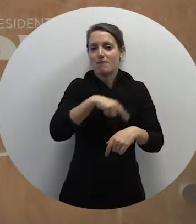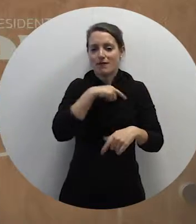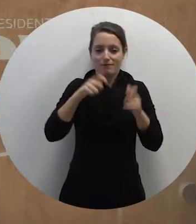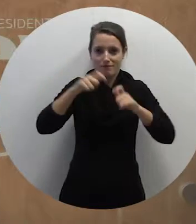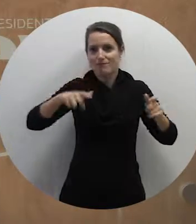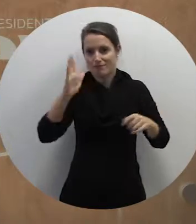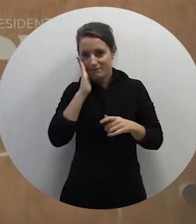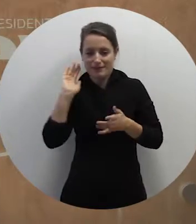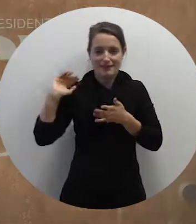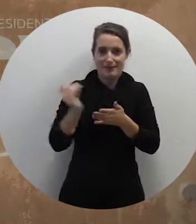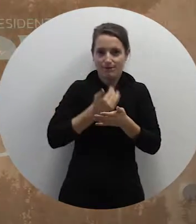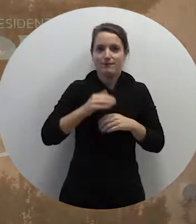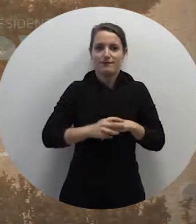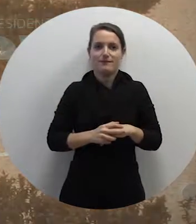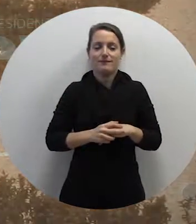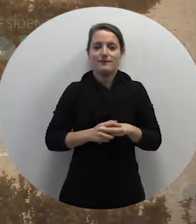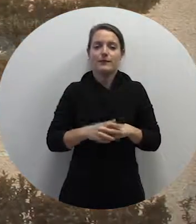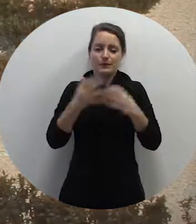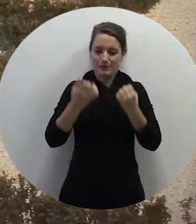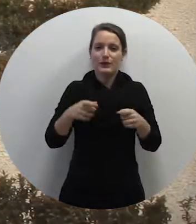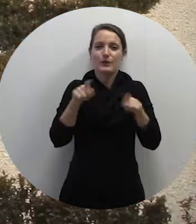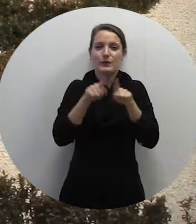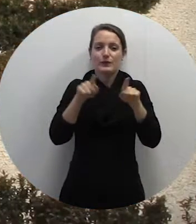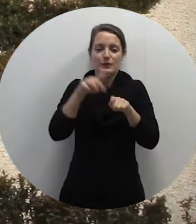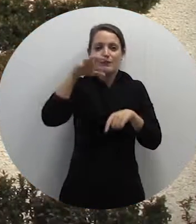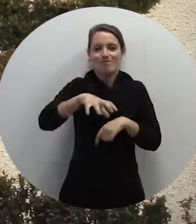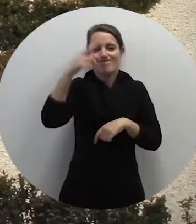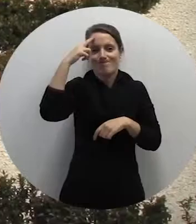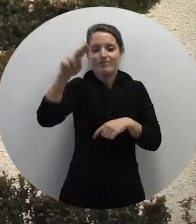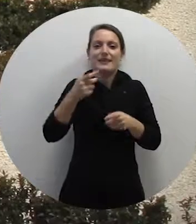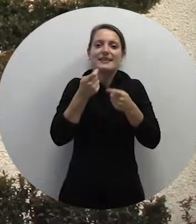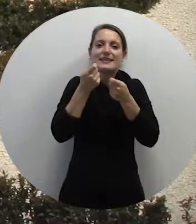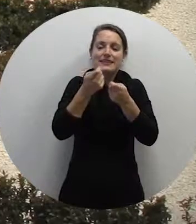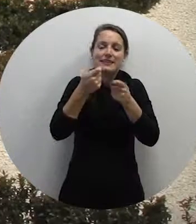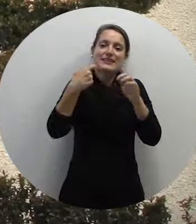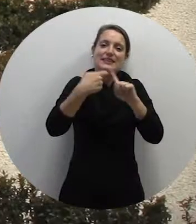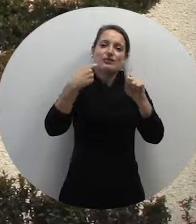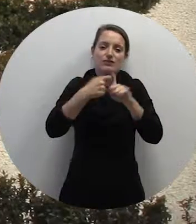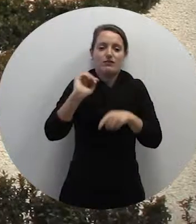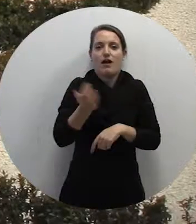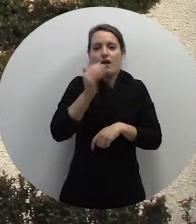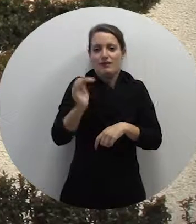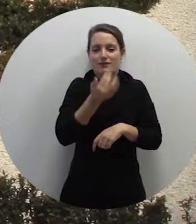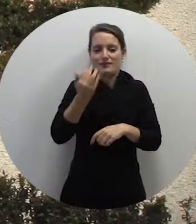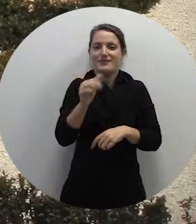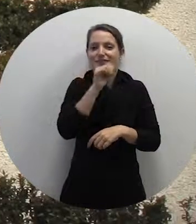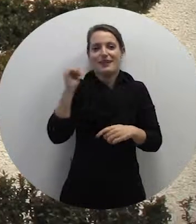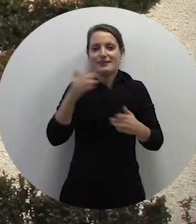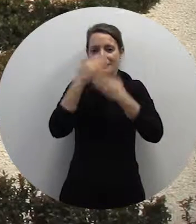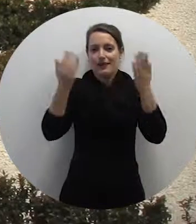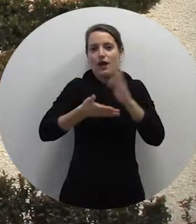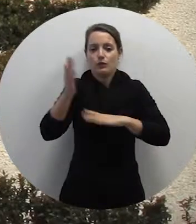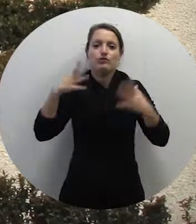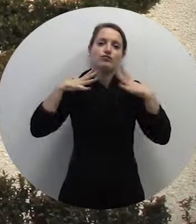the knights, but now it is the perfect family outing, providing secure play areas for children and a